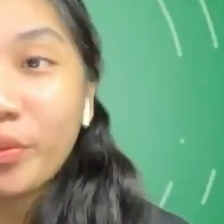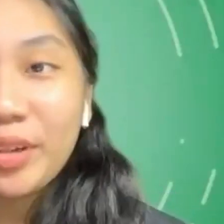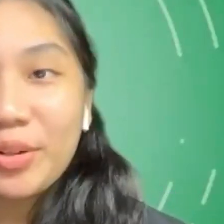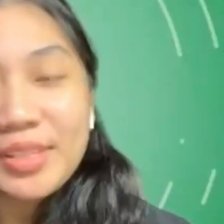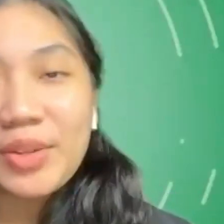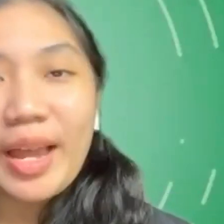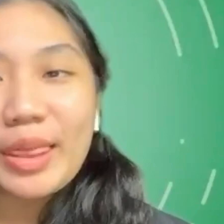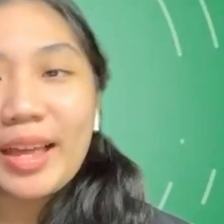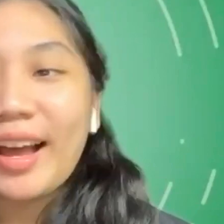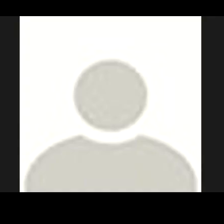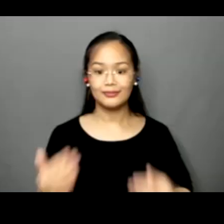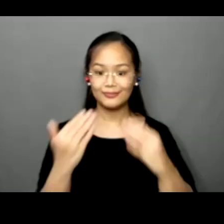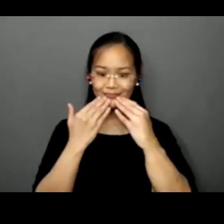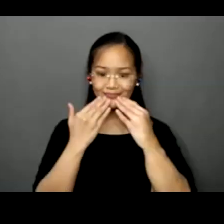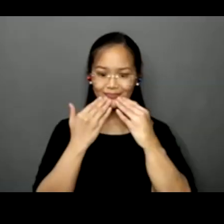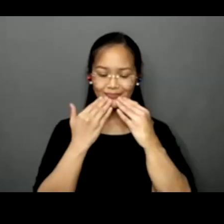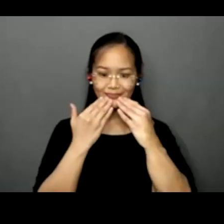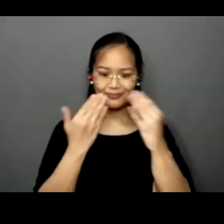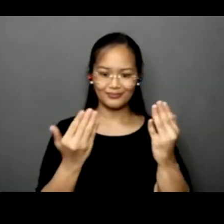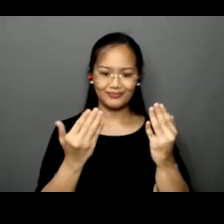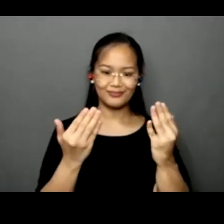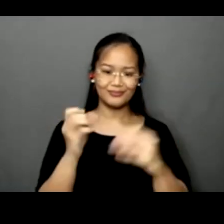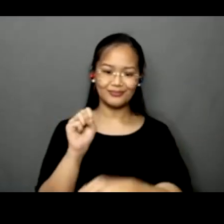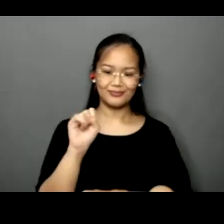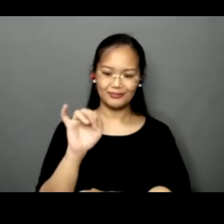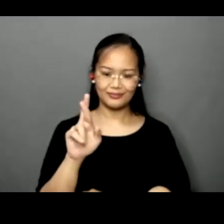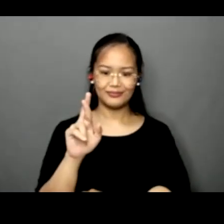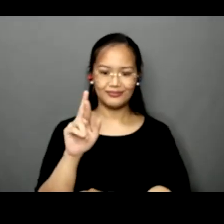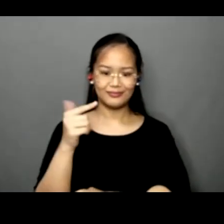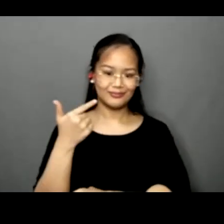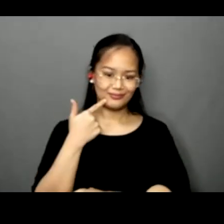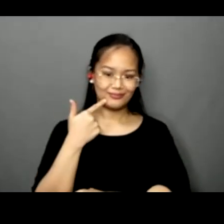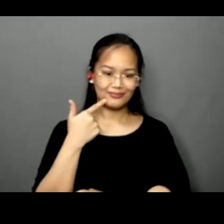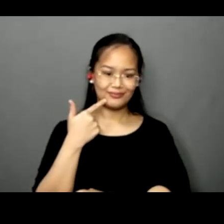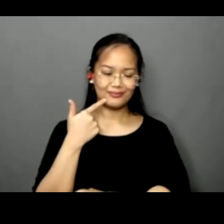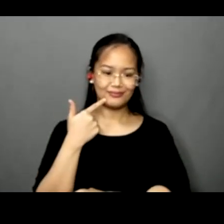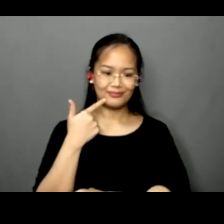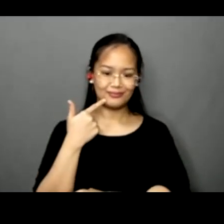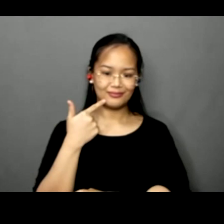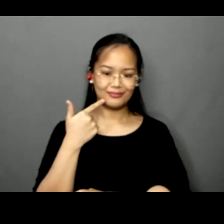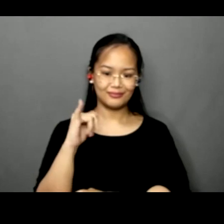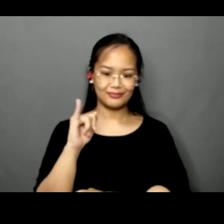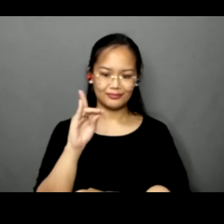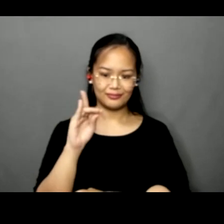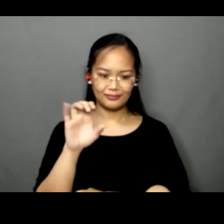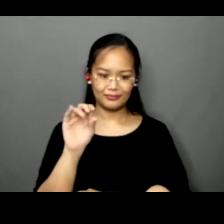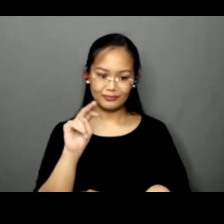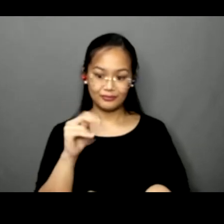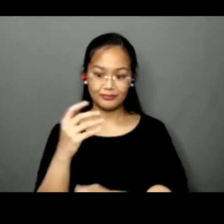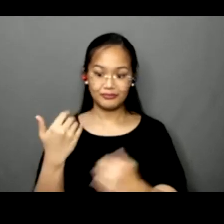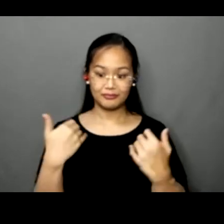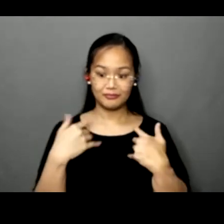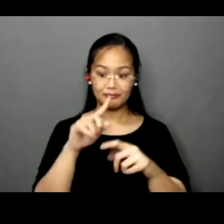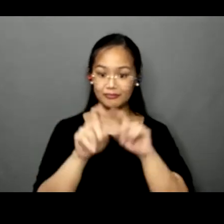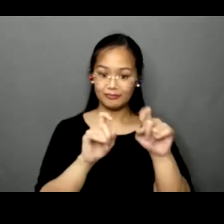information overload. So I think that was a well-deserved break. If you have any questions, you can go right ahead and send it in our